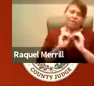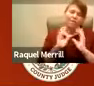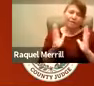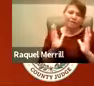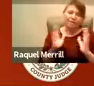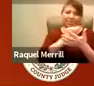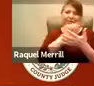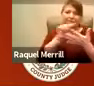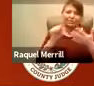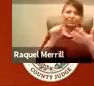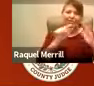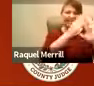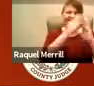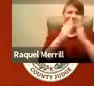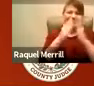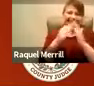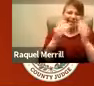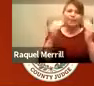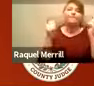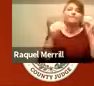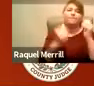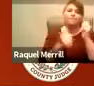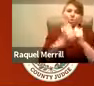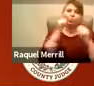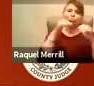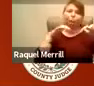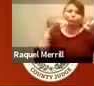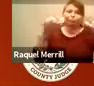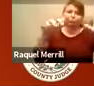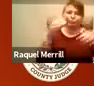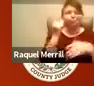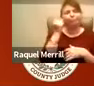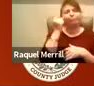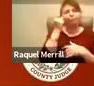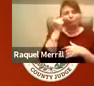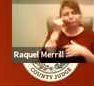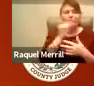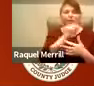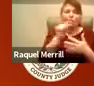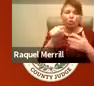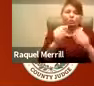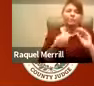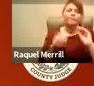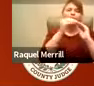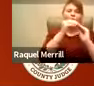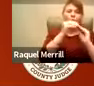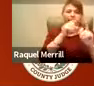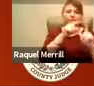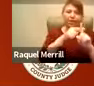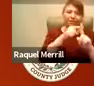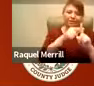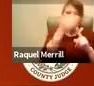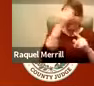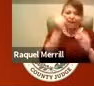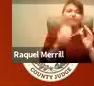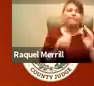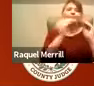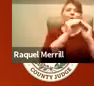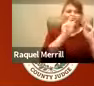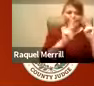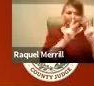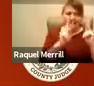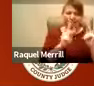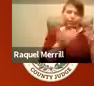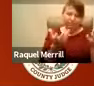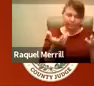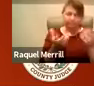these are the cities that have the most population, so it's understandable how they would be showing the more infections by